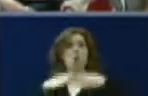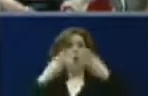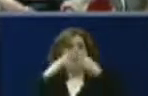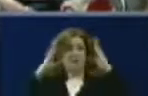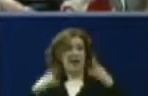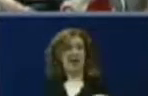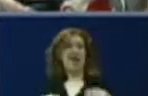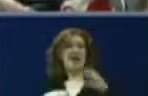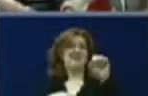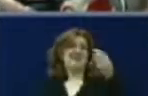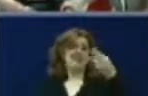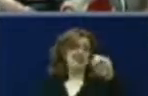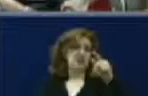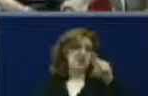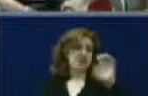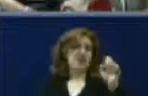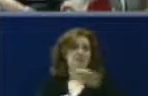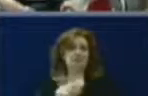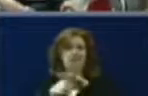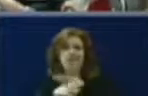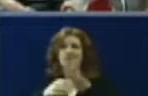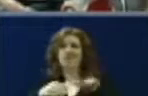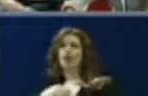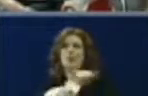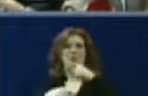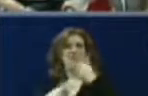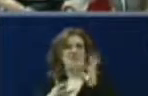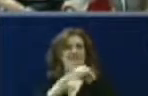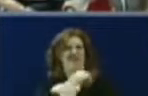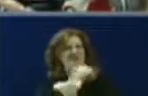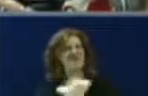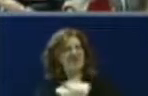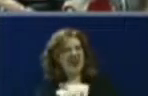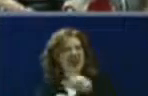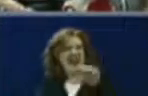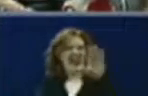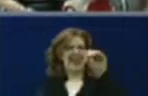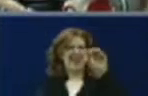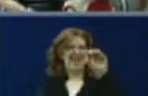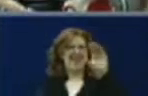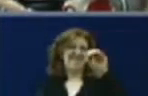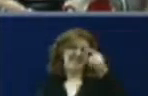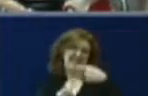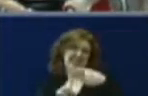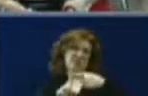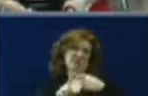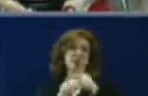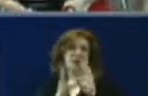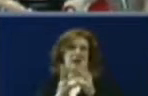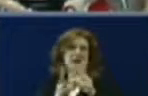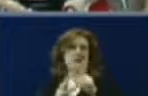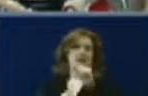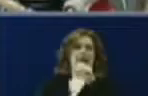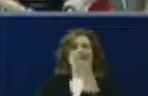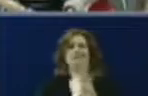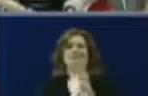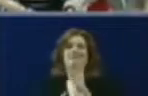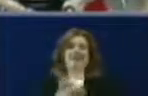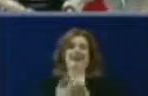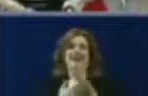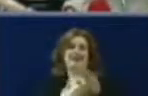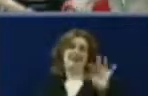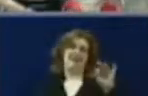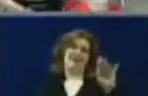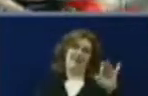Again, the Shawnee Neighborhood Association, we were in the parade in 50-degree weather, not nice as the Fairdale Parade, Ms. Duncan,